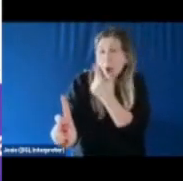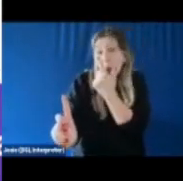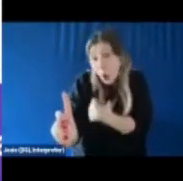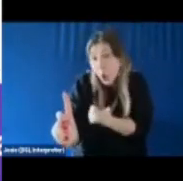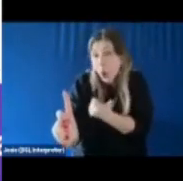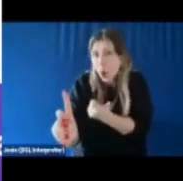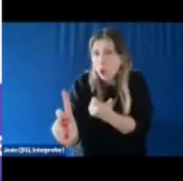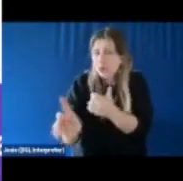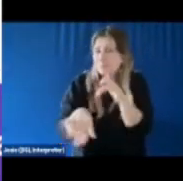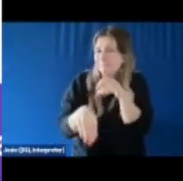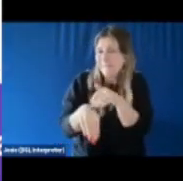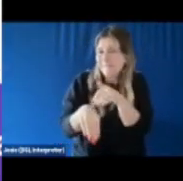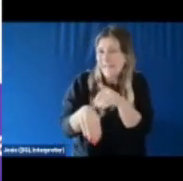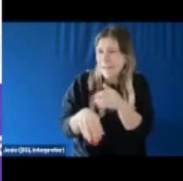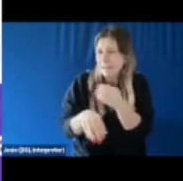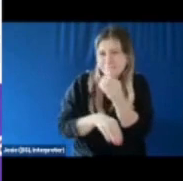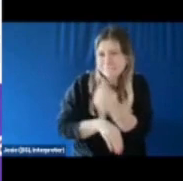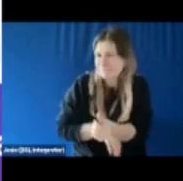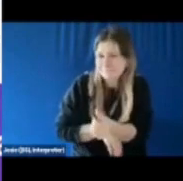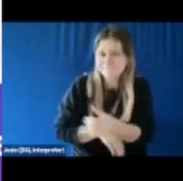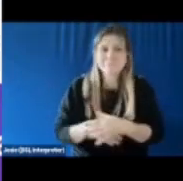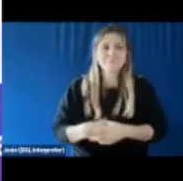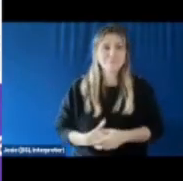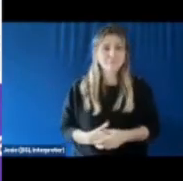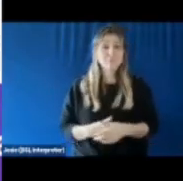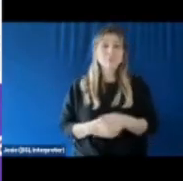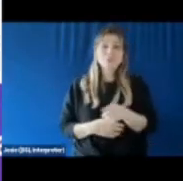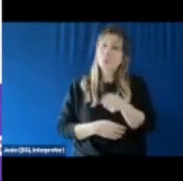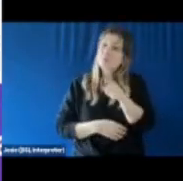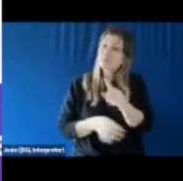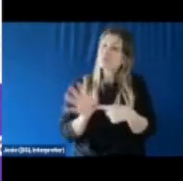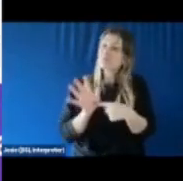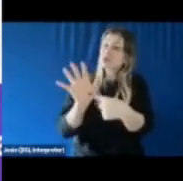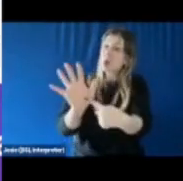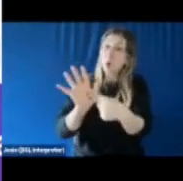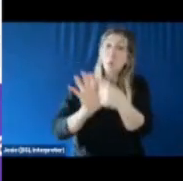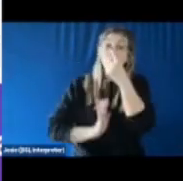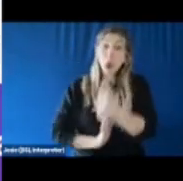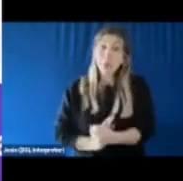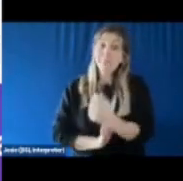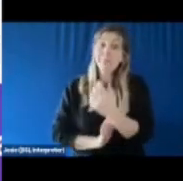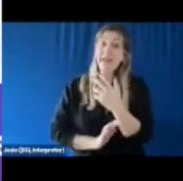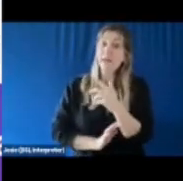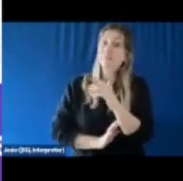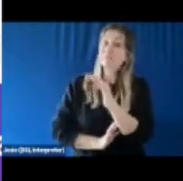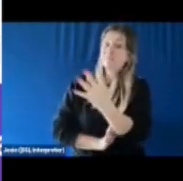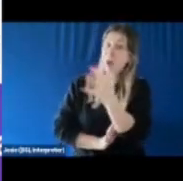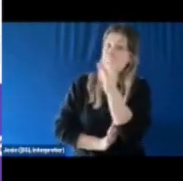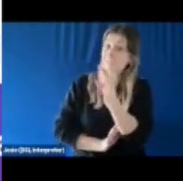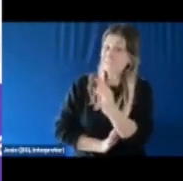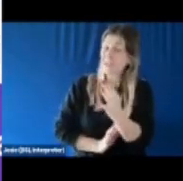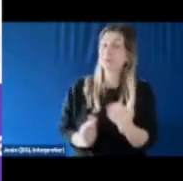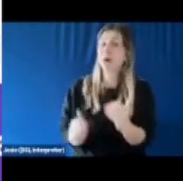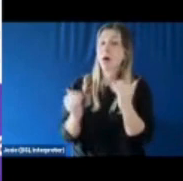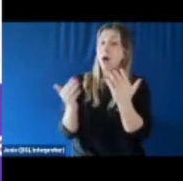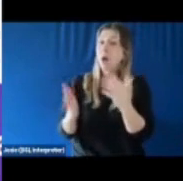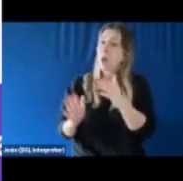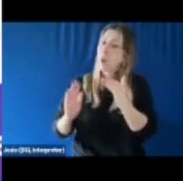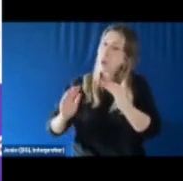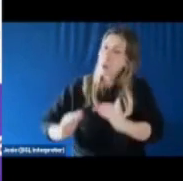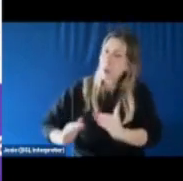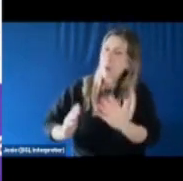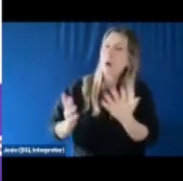higher than or 5% lower than our result. So if 50% of people said they liked our